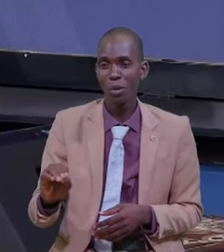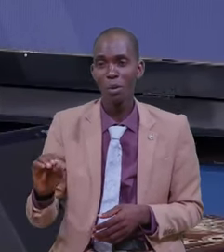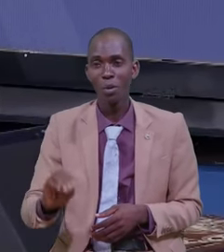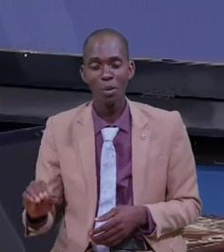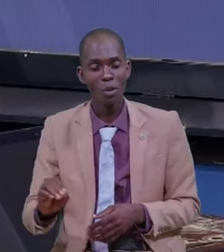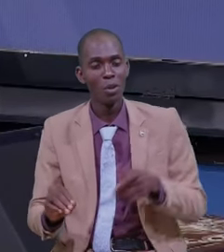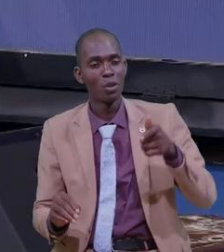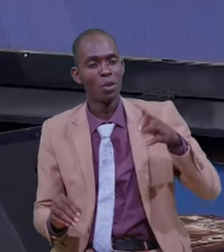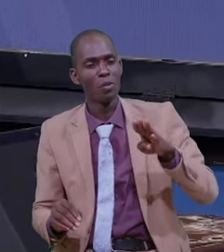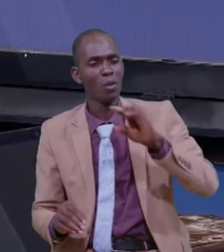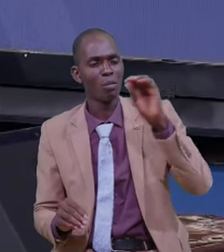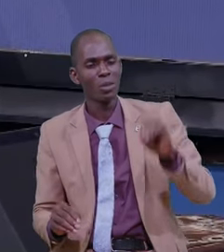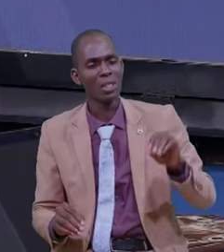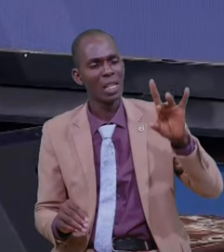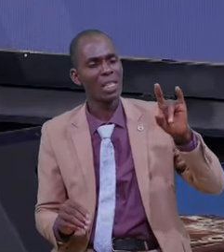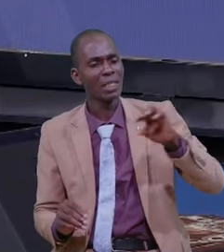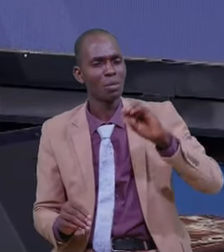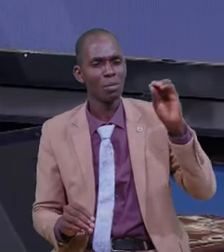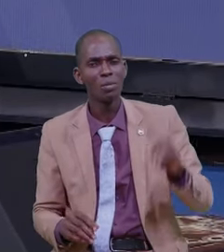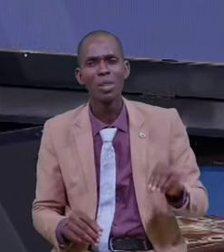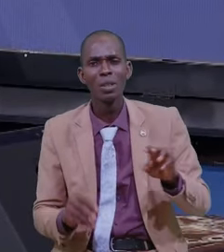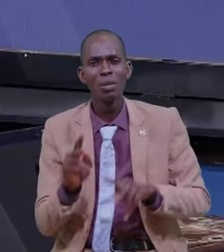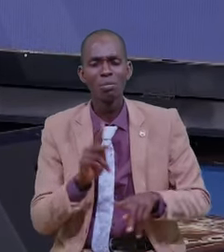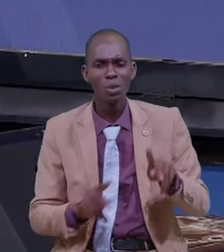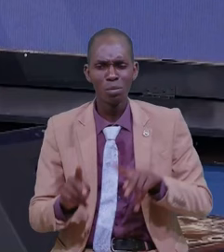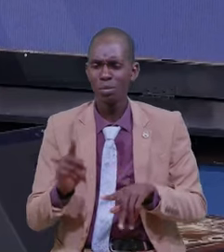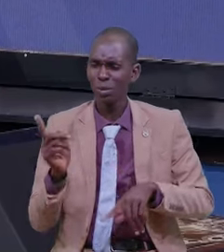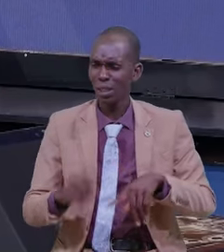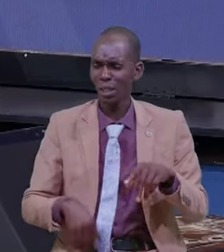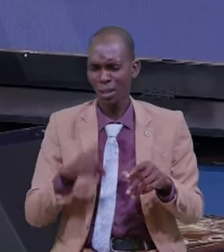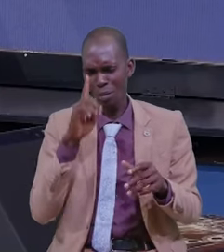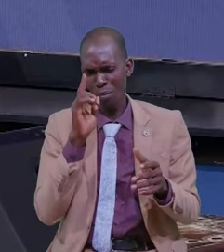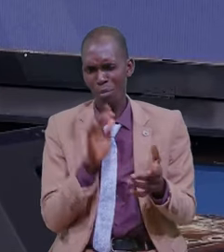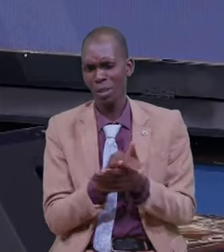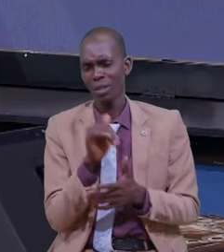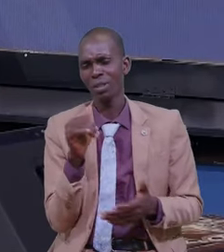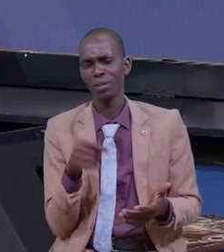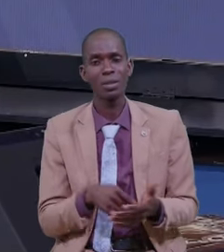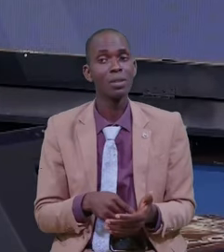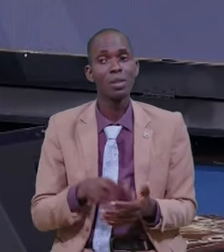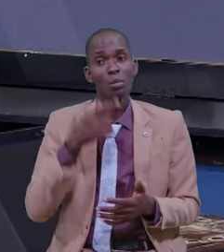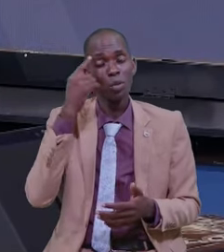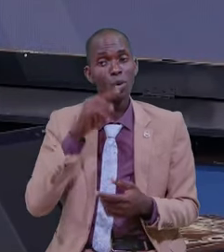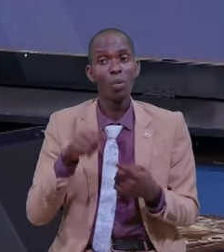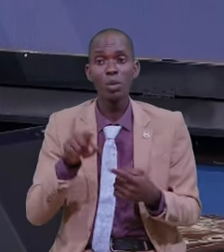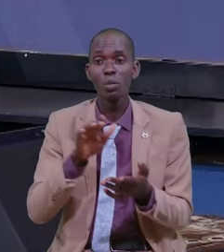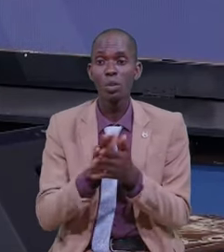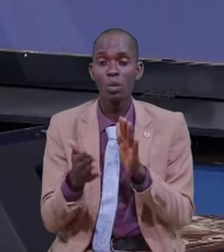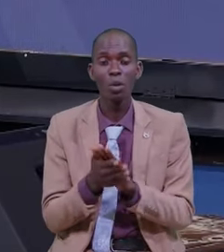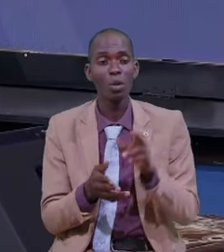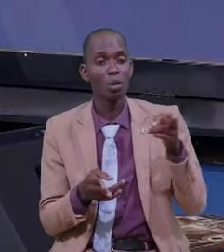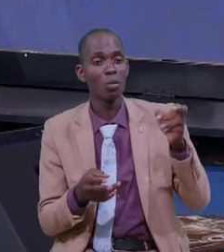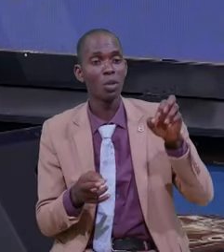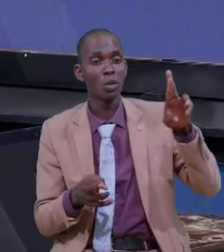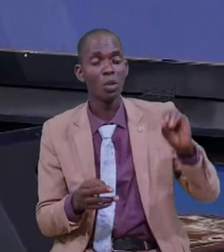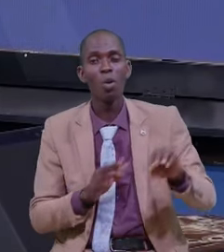0, 0, 24%, 18%, people cannot believe, because when you become a hero, all the zeros